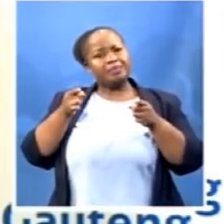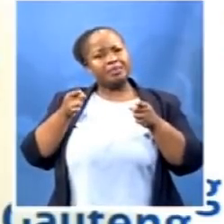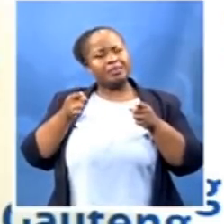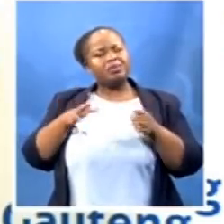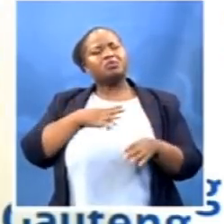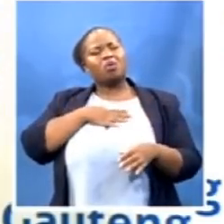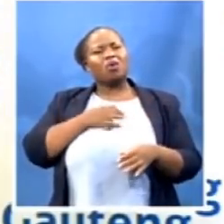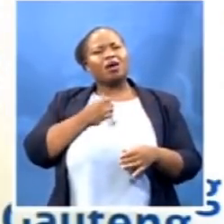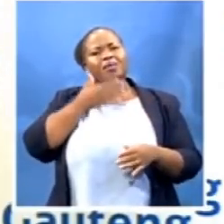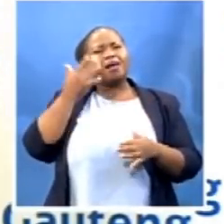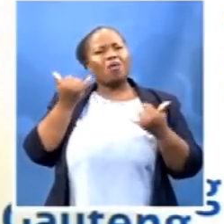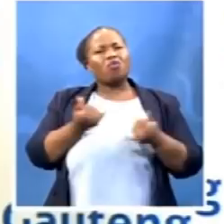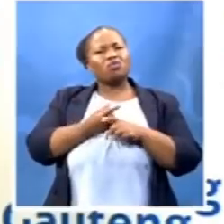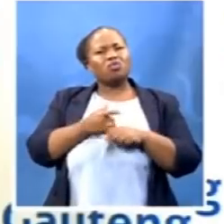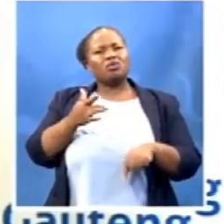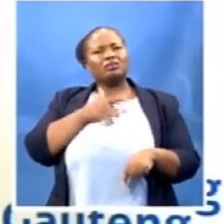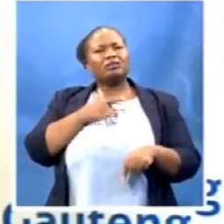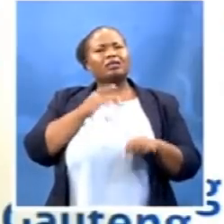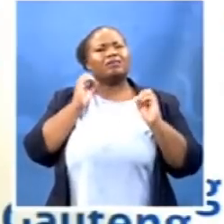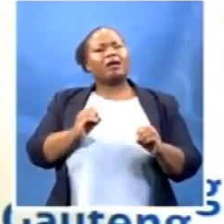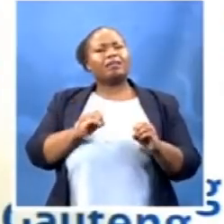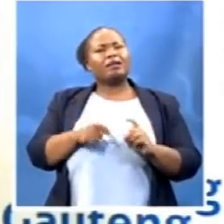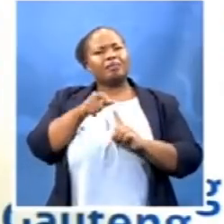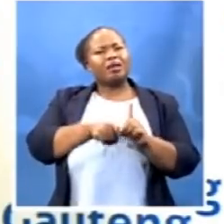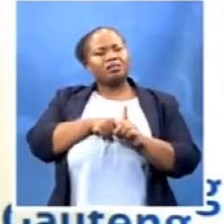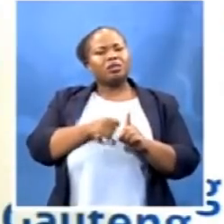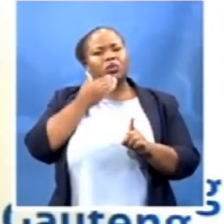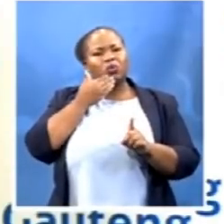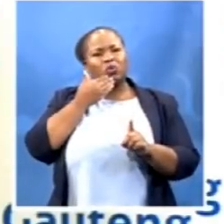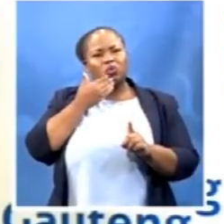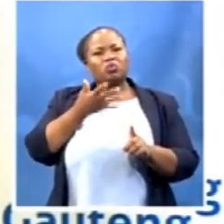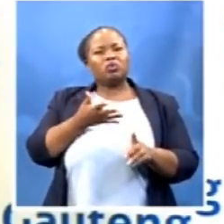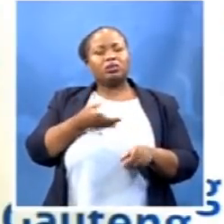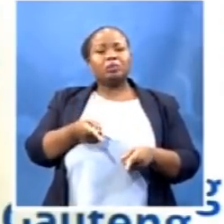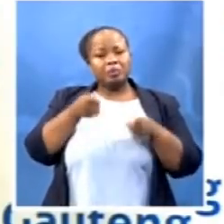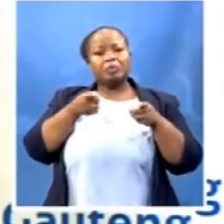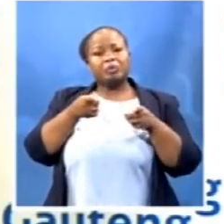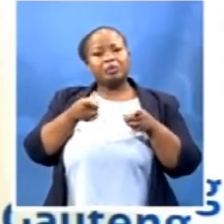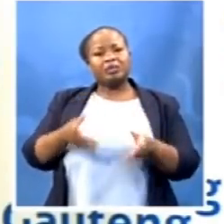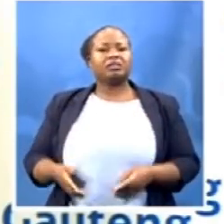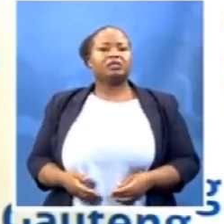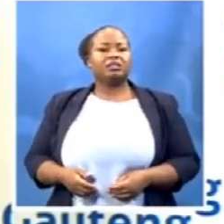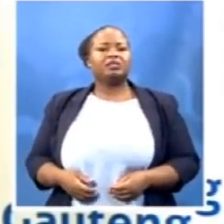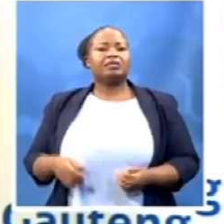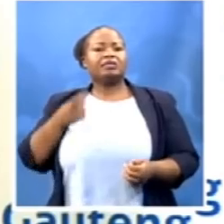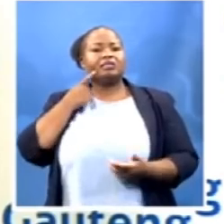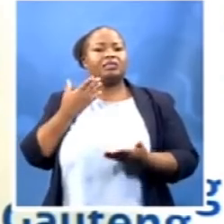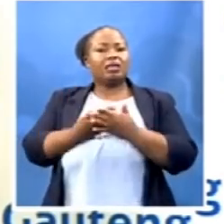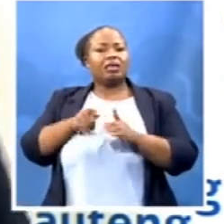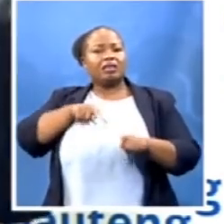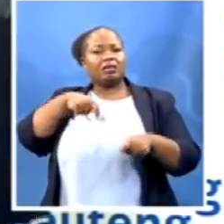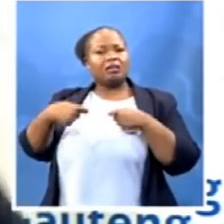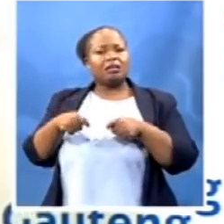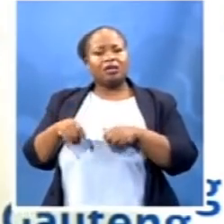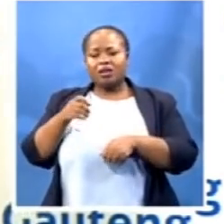sophisticated criminals. And they're able to manipulate and use our people. I saw our